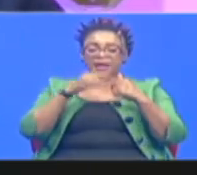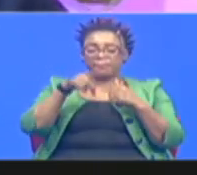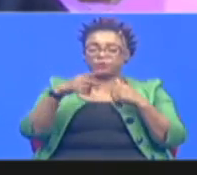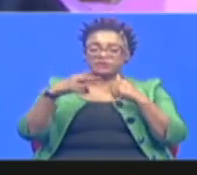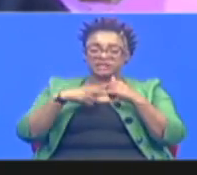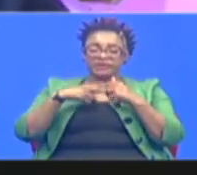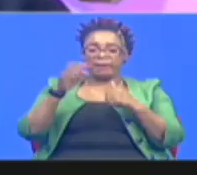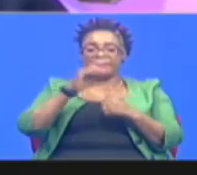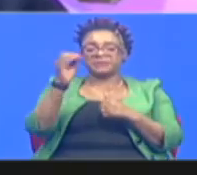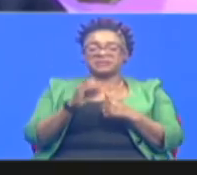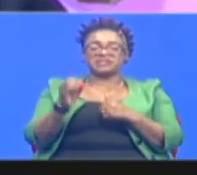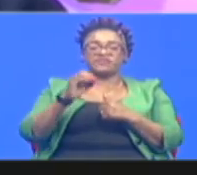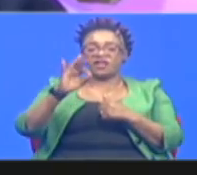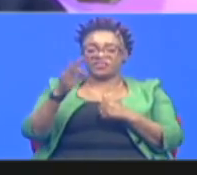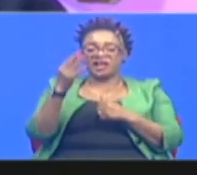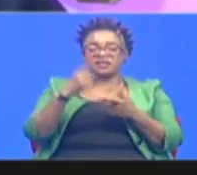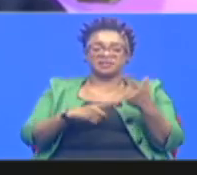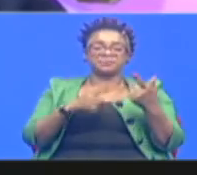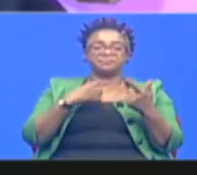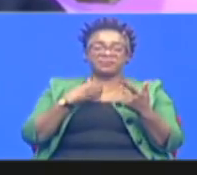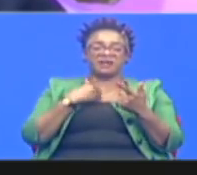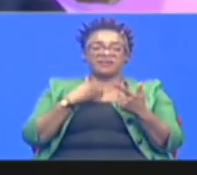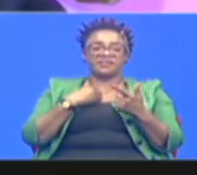for the third year running, recording